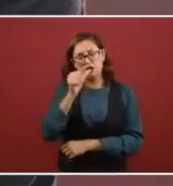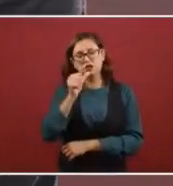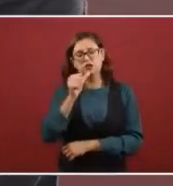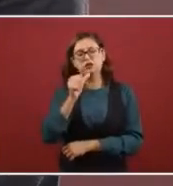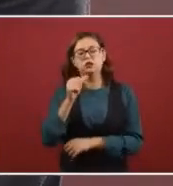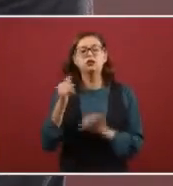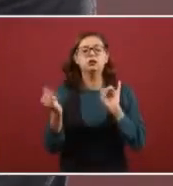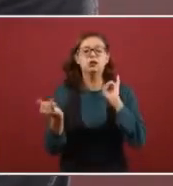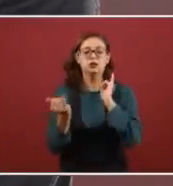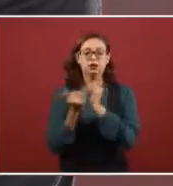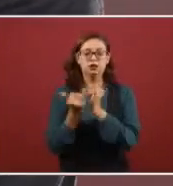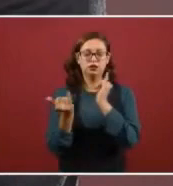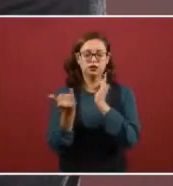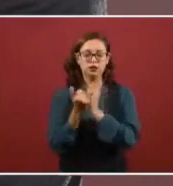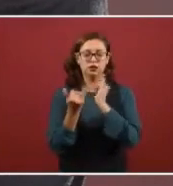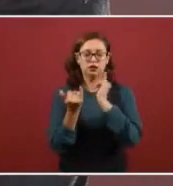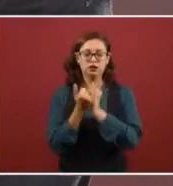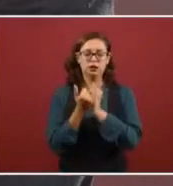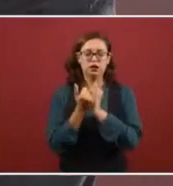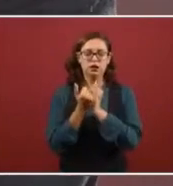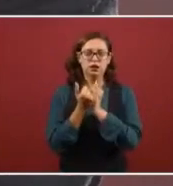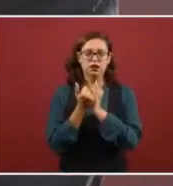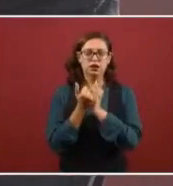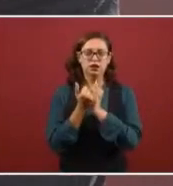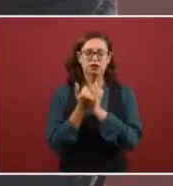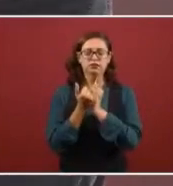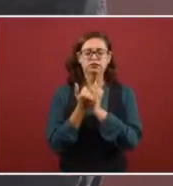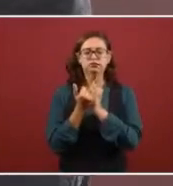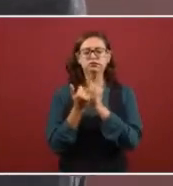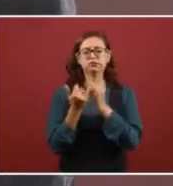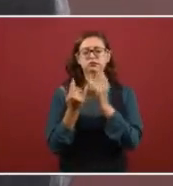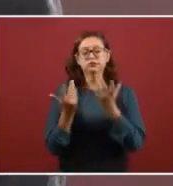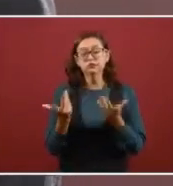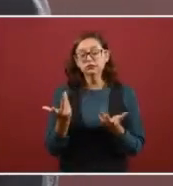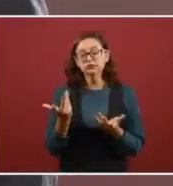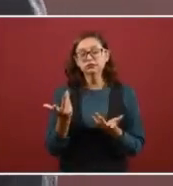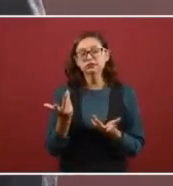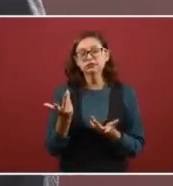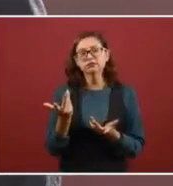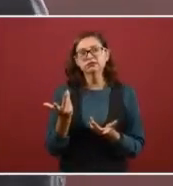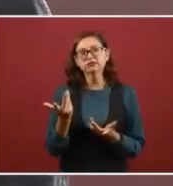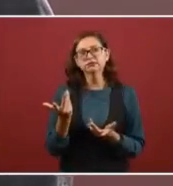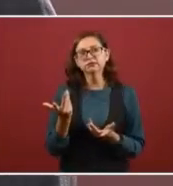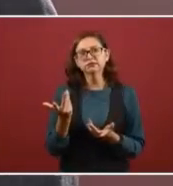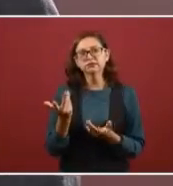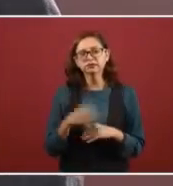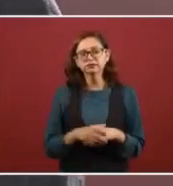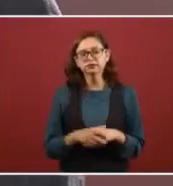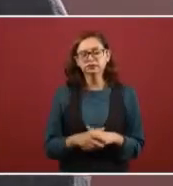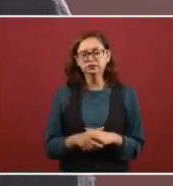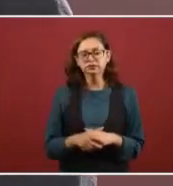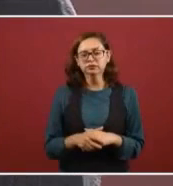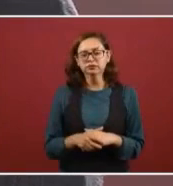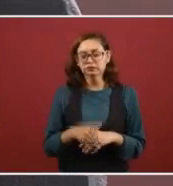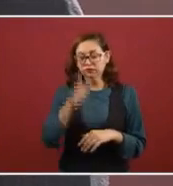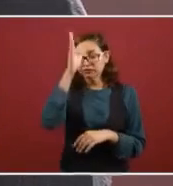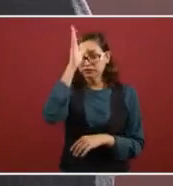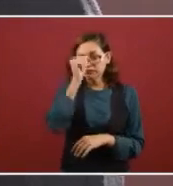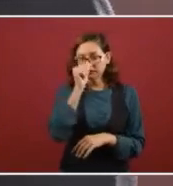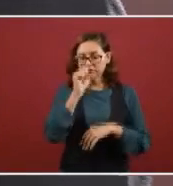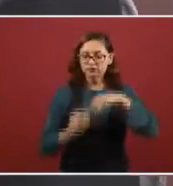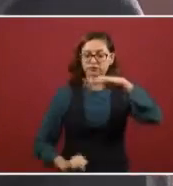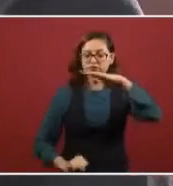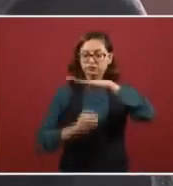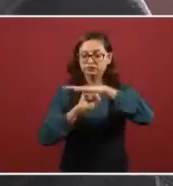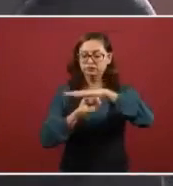And of course, also, we want to, the agreement has to be